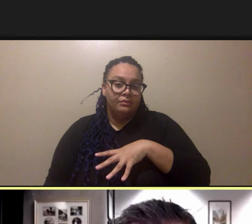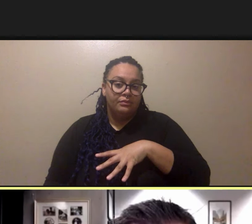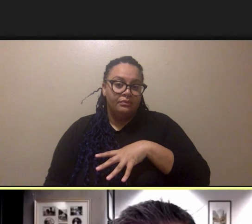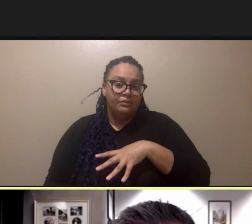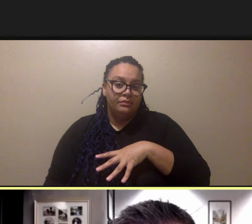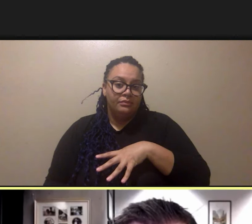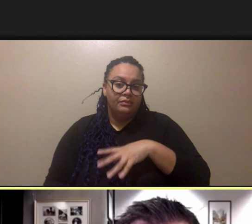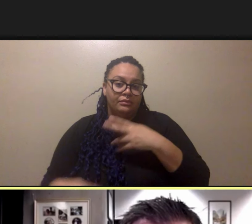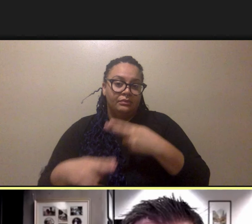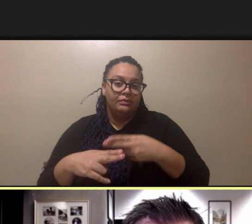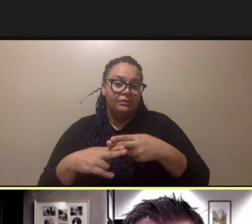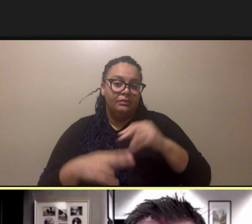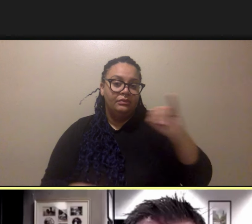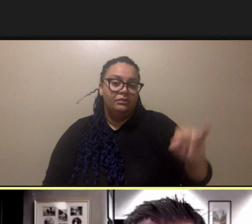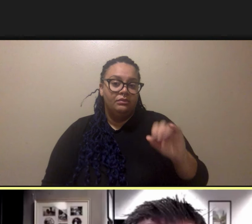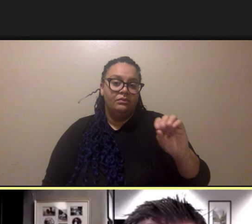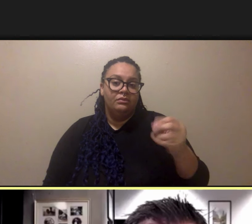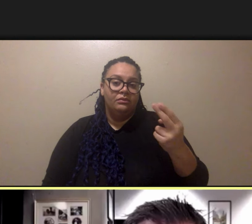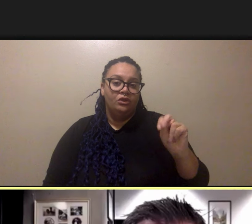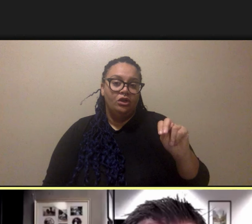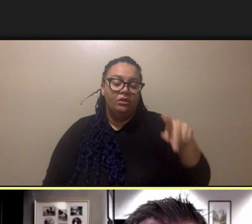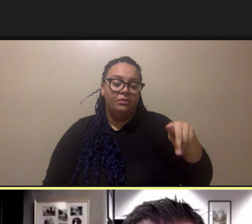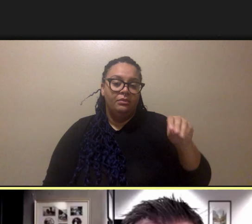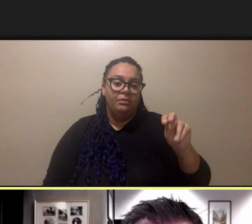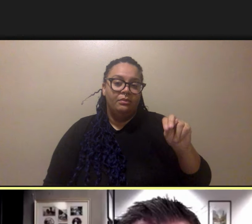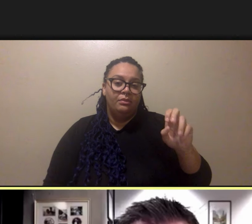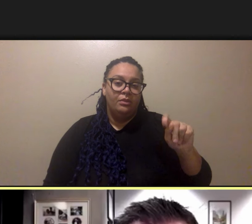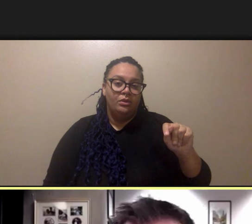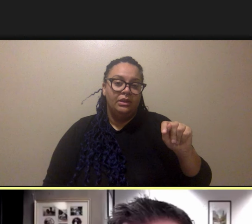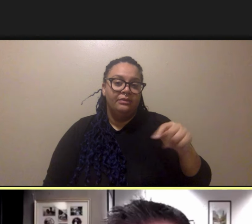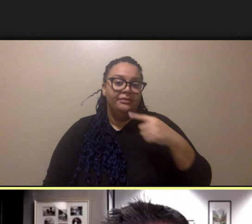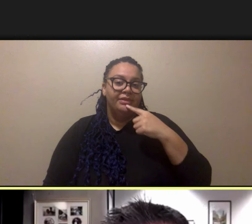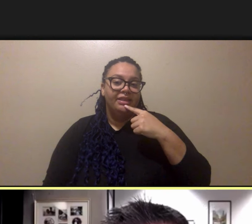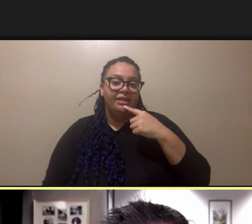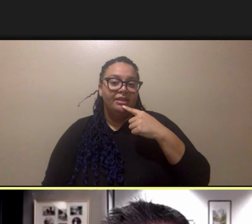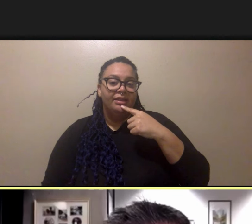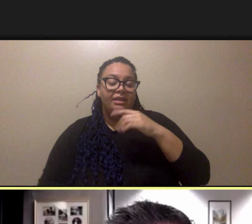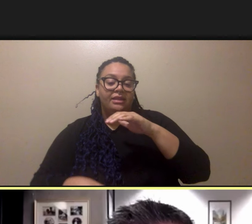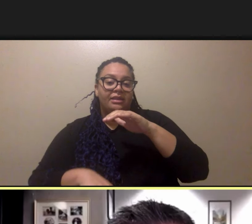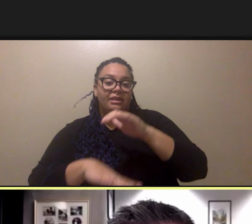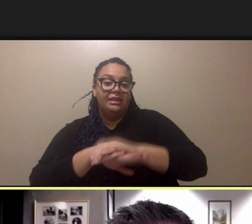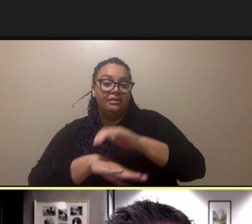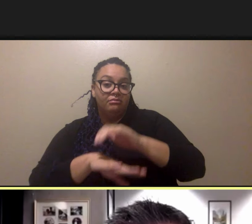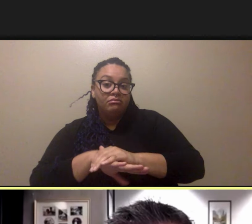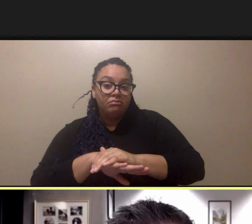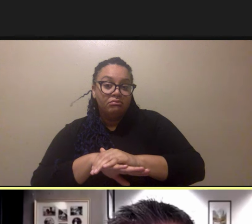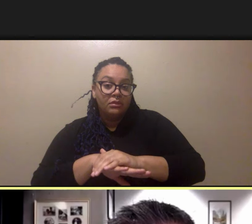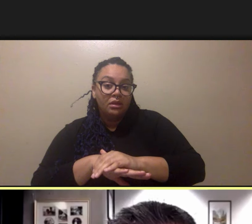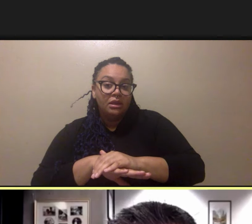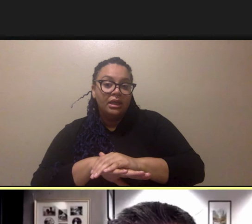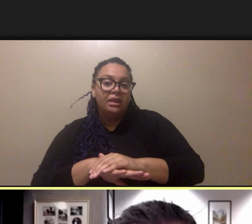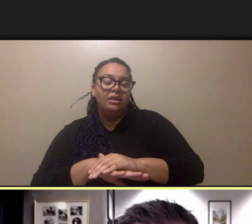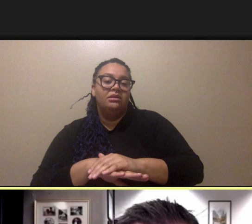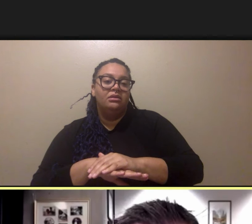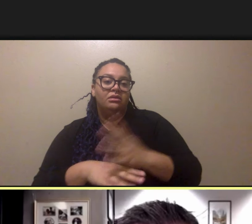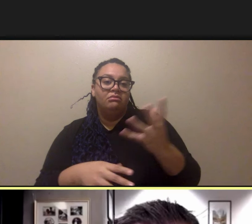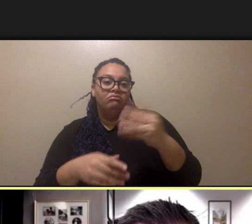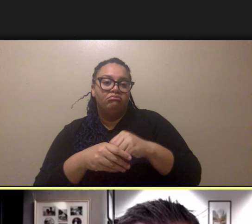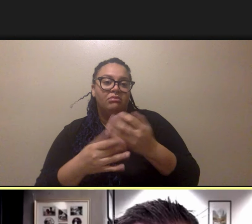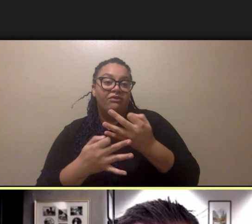John Pone said, "England is a body of free men, not of bond men. No king or queen can give us sell them as